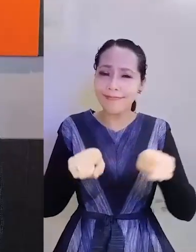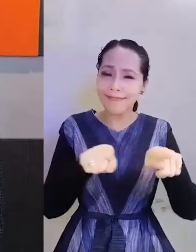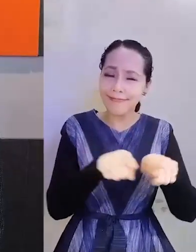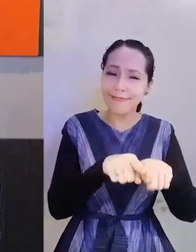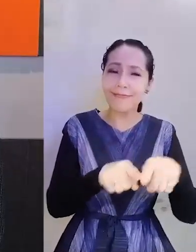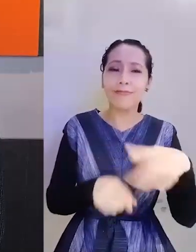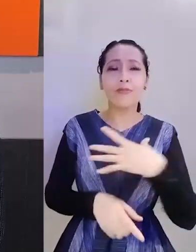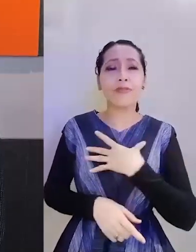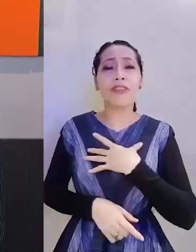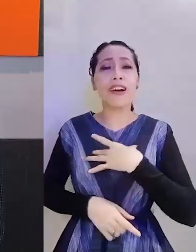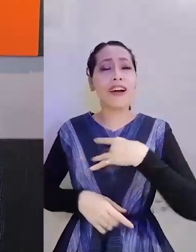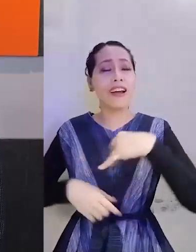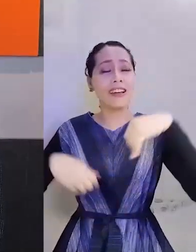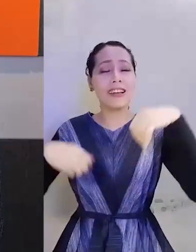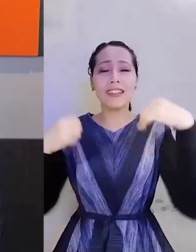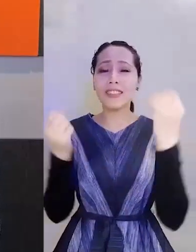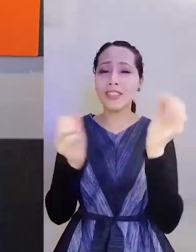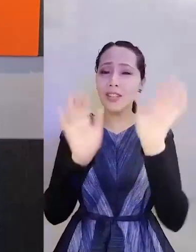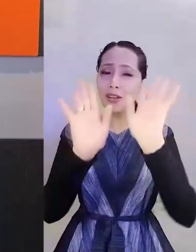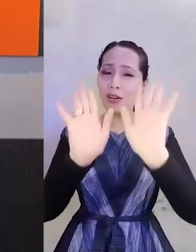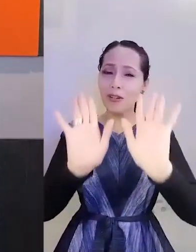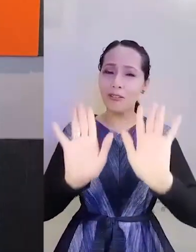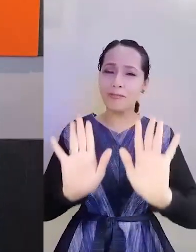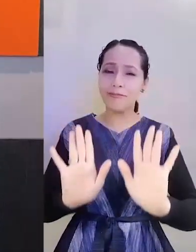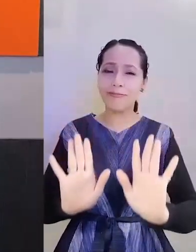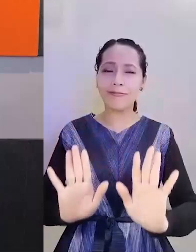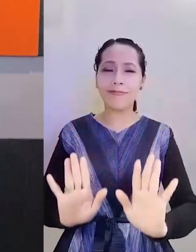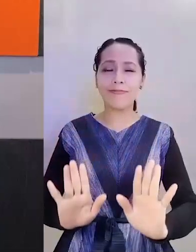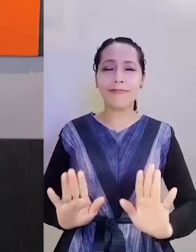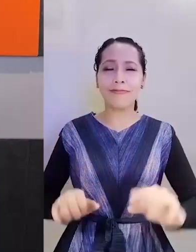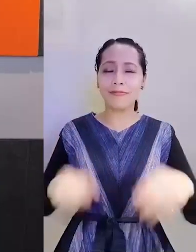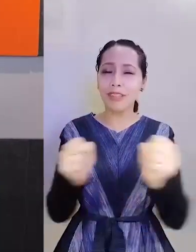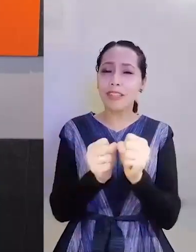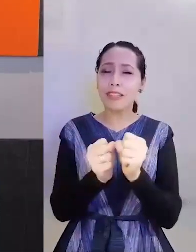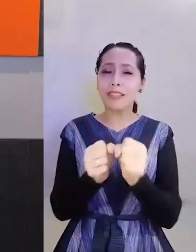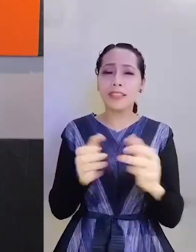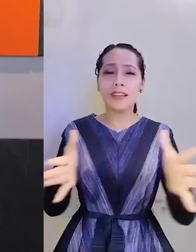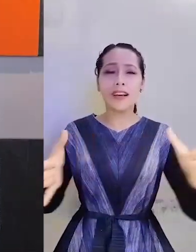love, pure as the white snow.